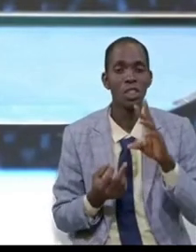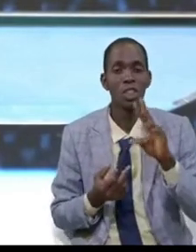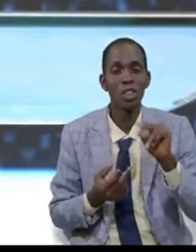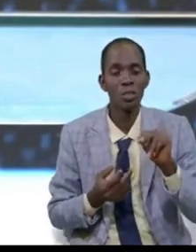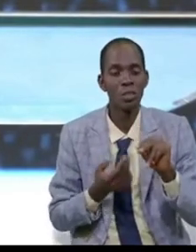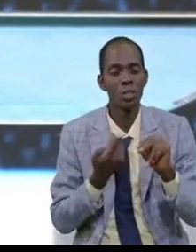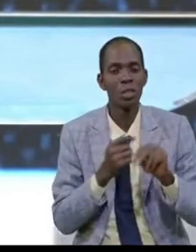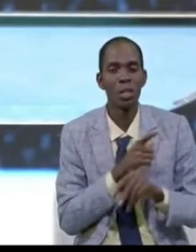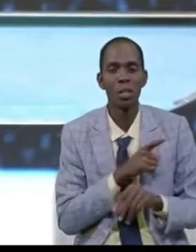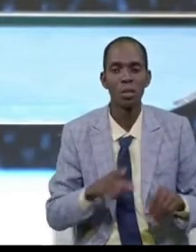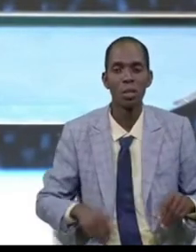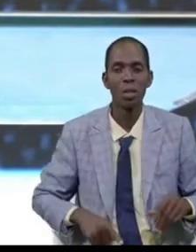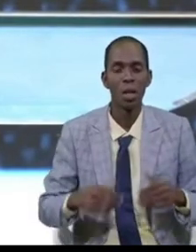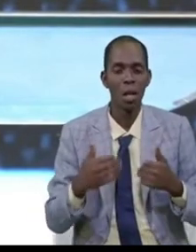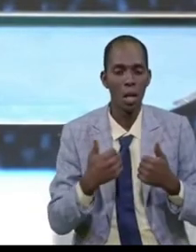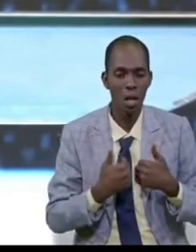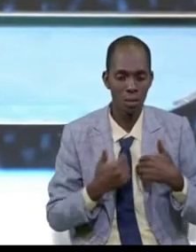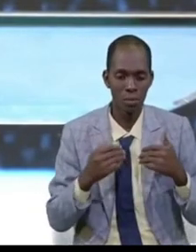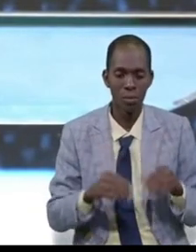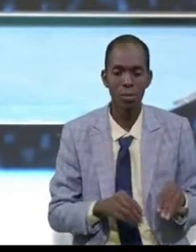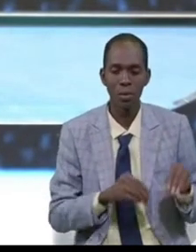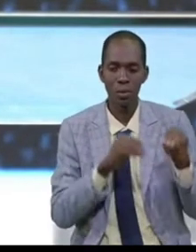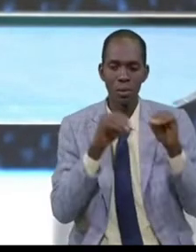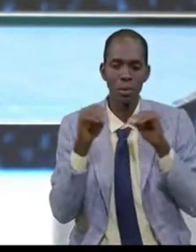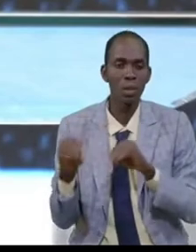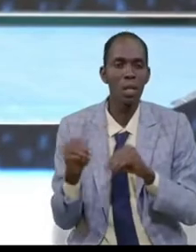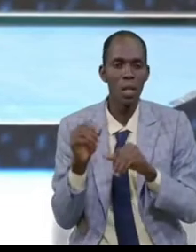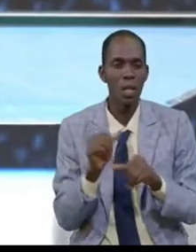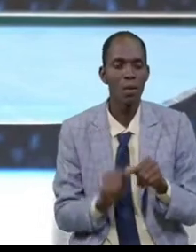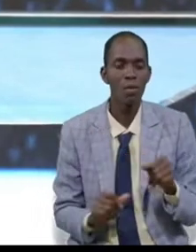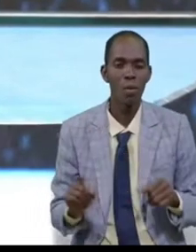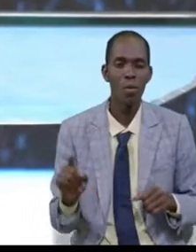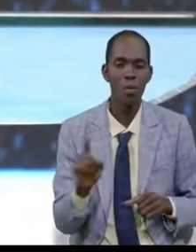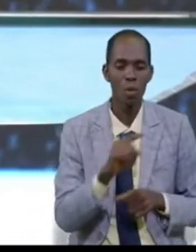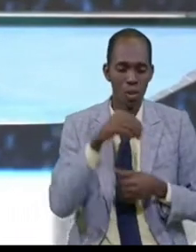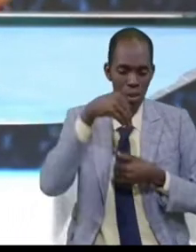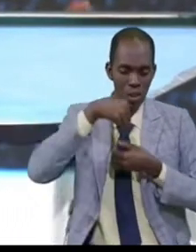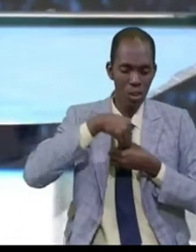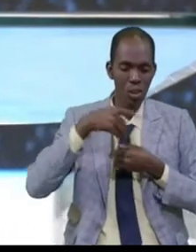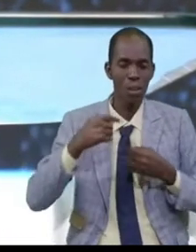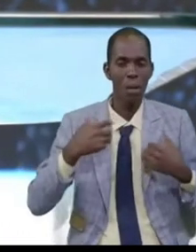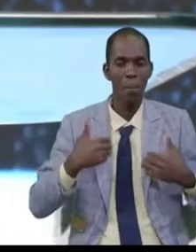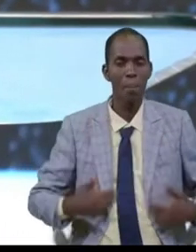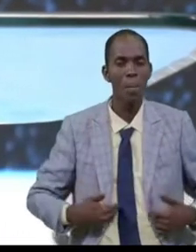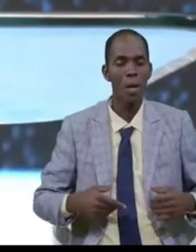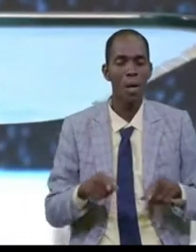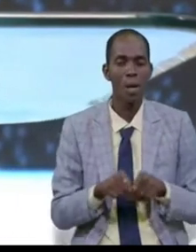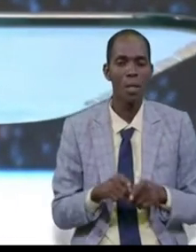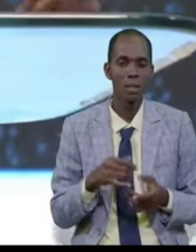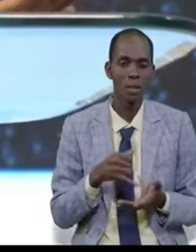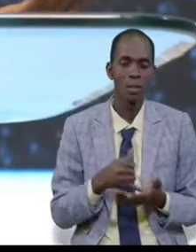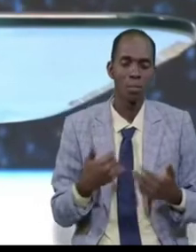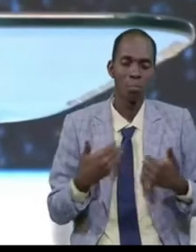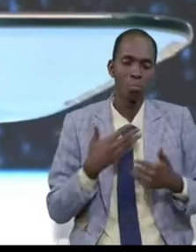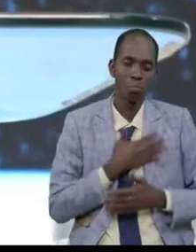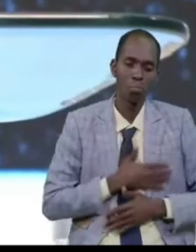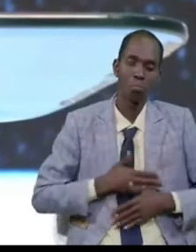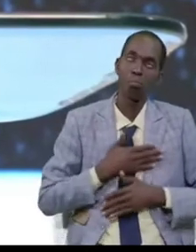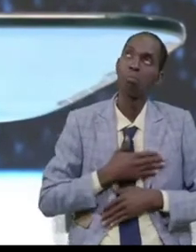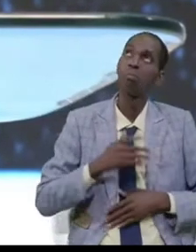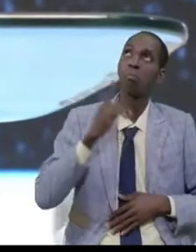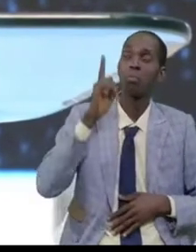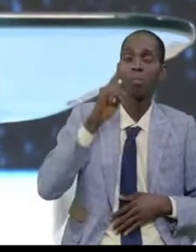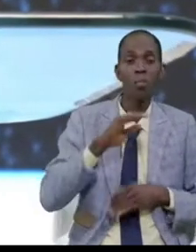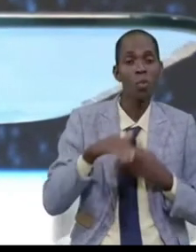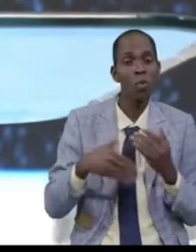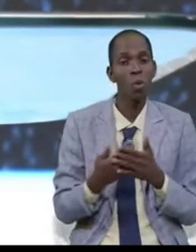Lord has set everyone in the body as it has pleased him. All we can